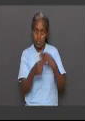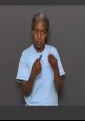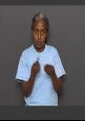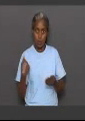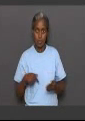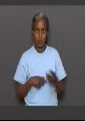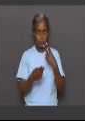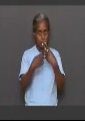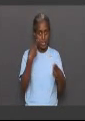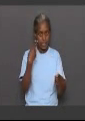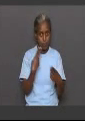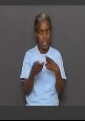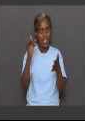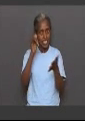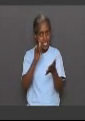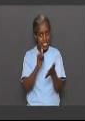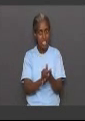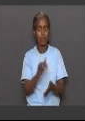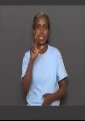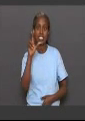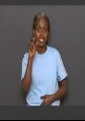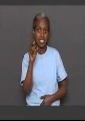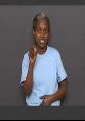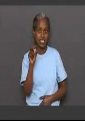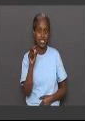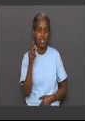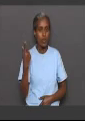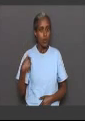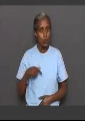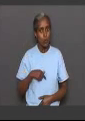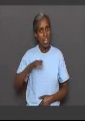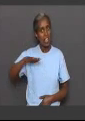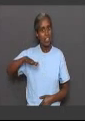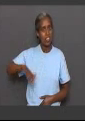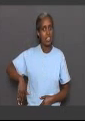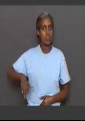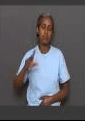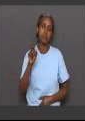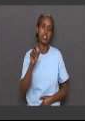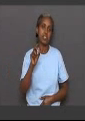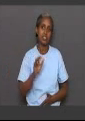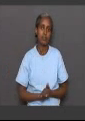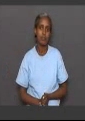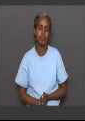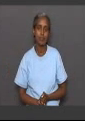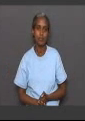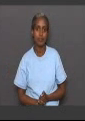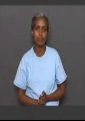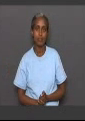So when we multiply that by 30, we are left with 30.